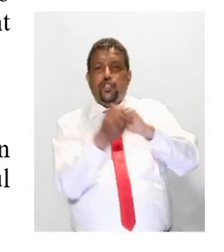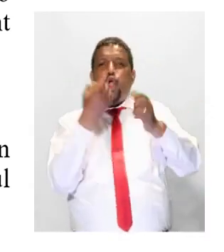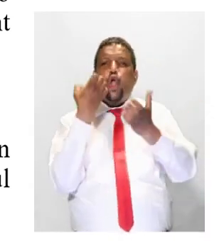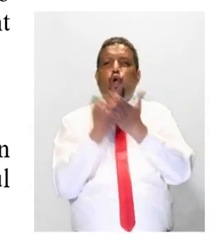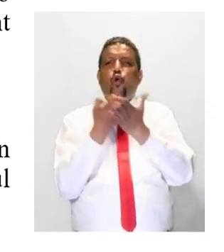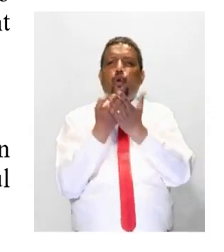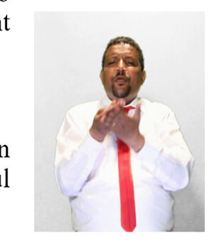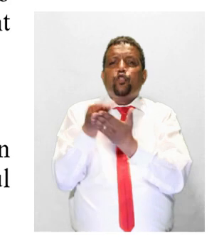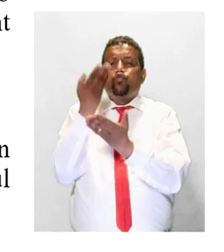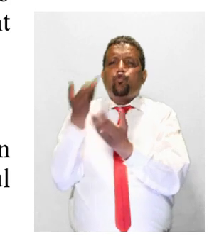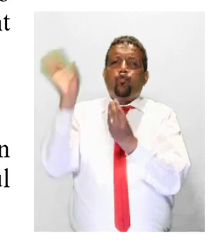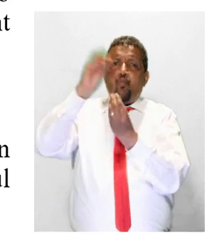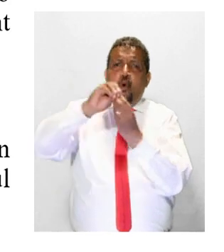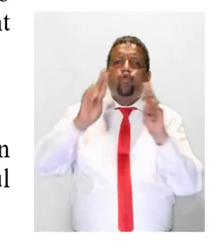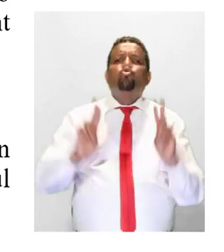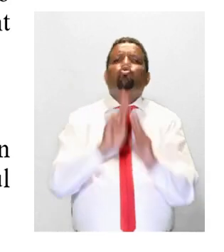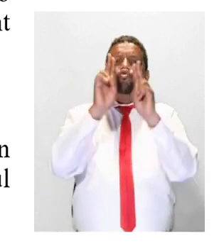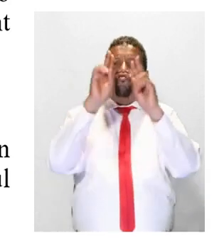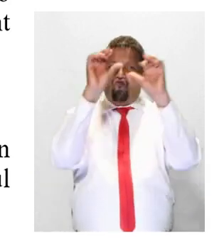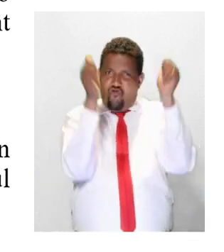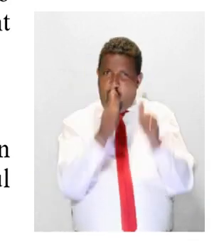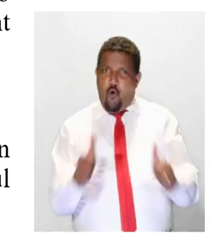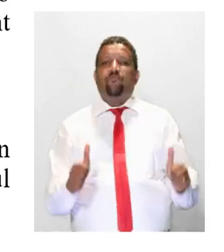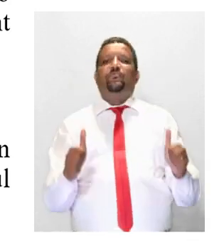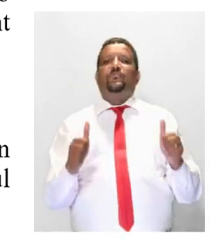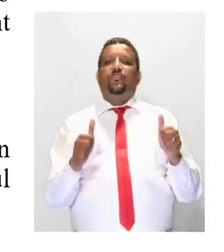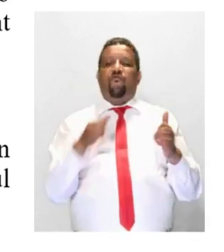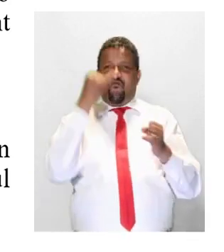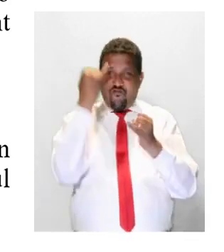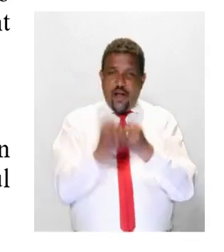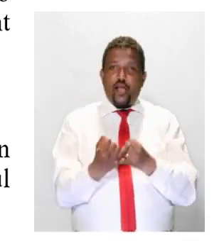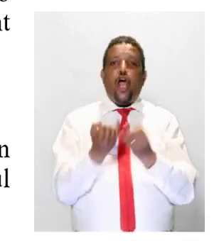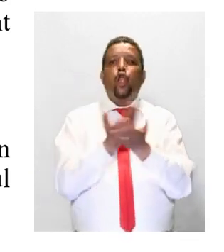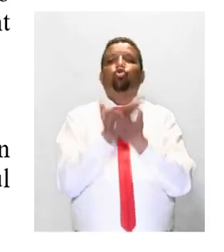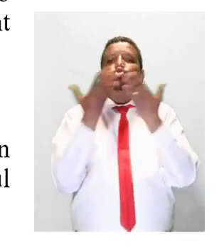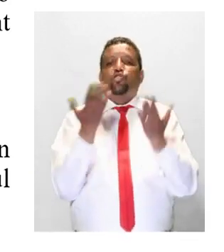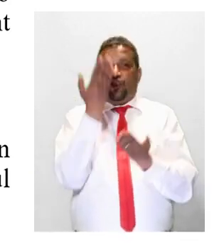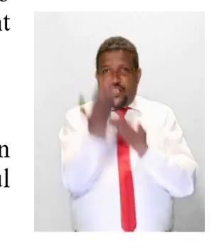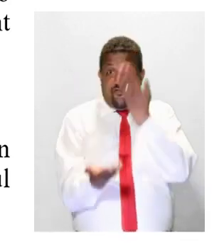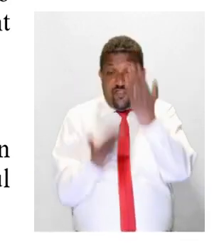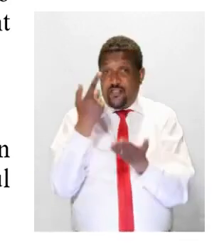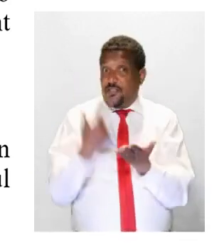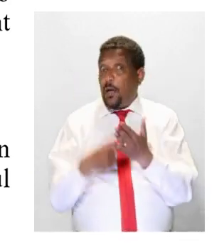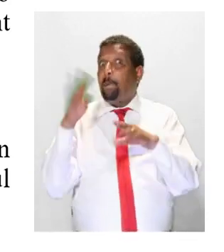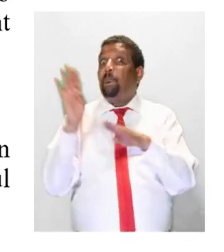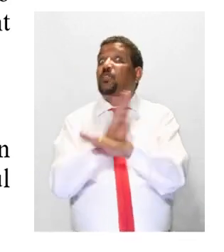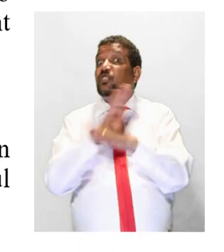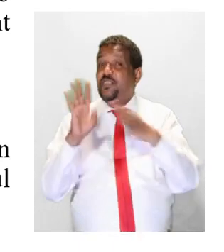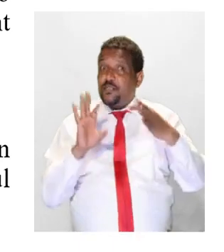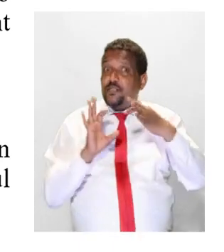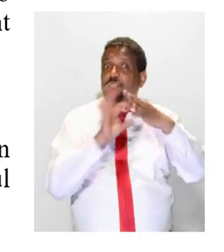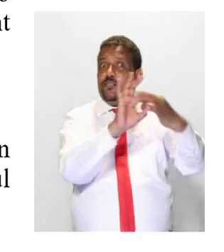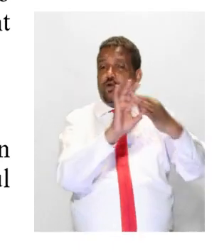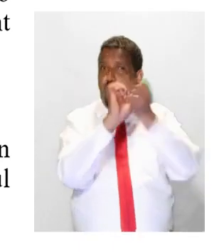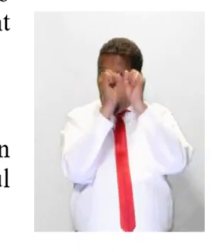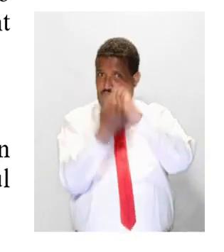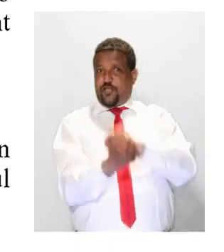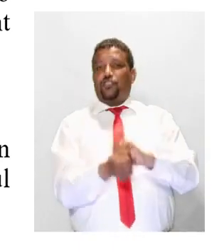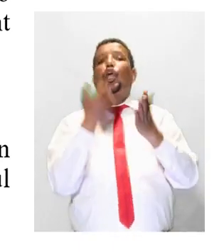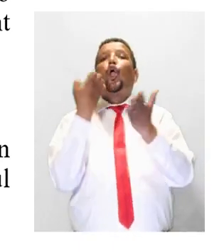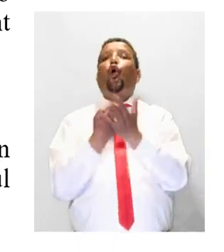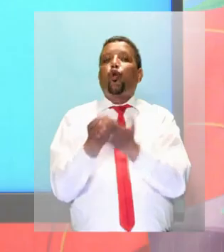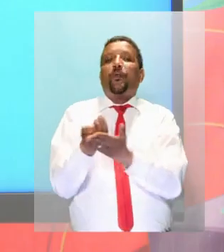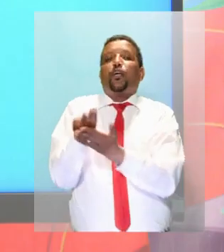economic resources into more useful forms, into final goods and services. So these are businesses engaged in converting